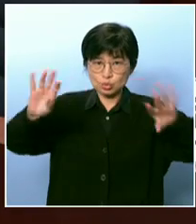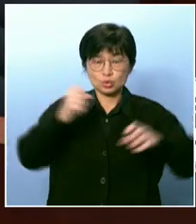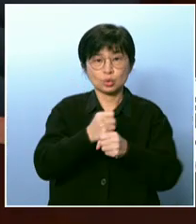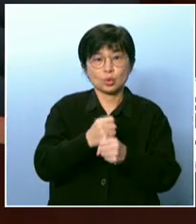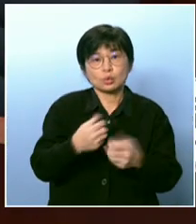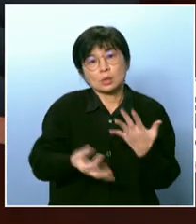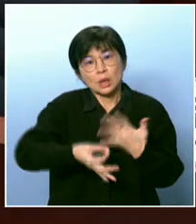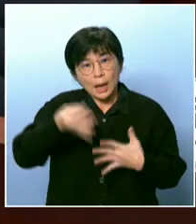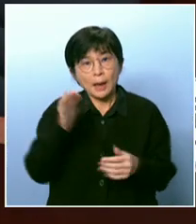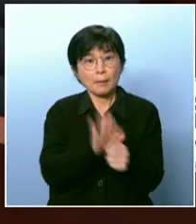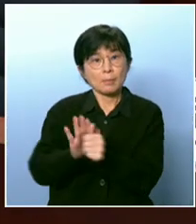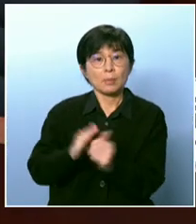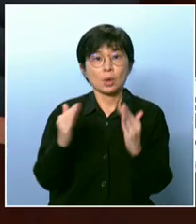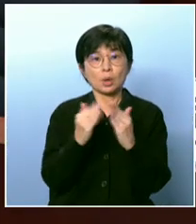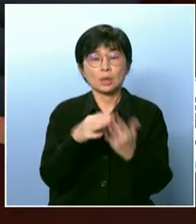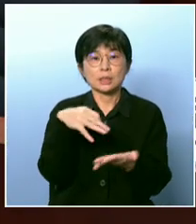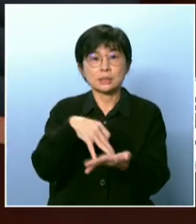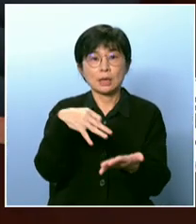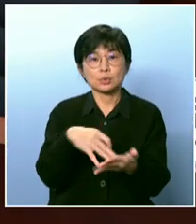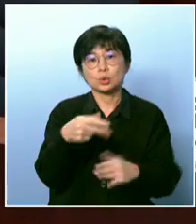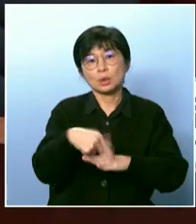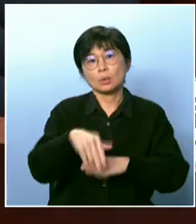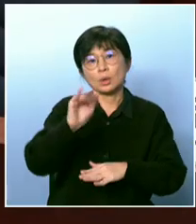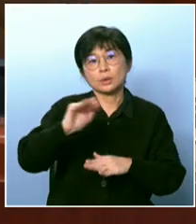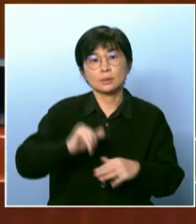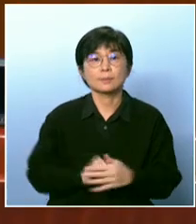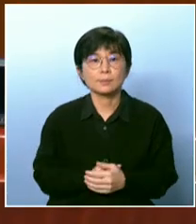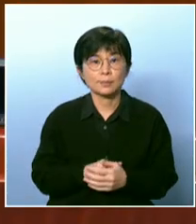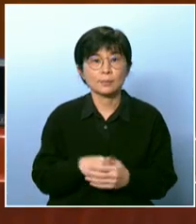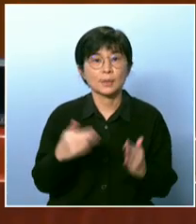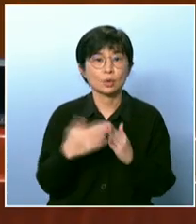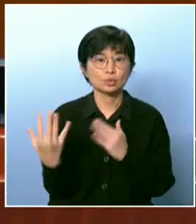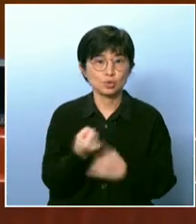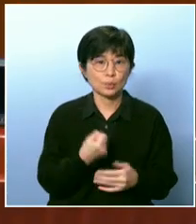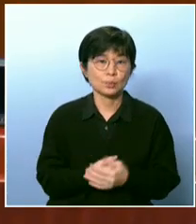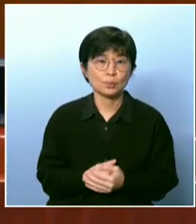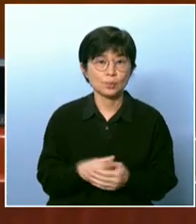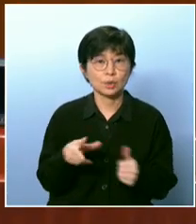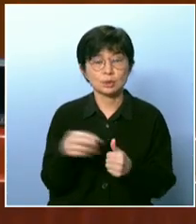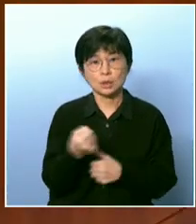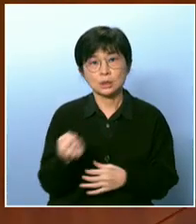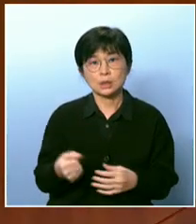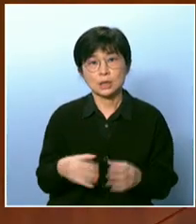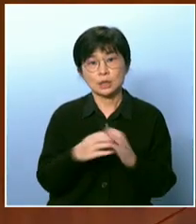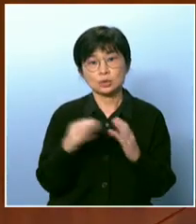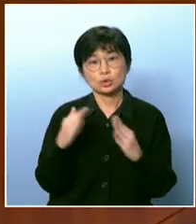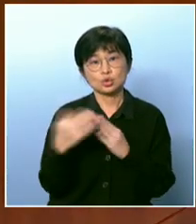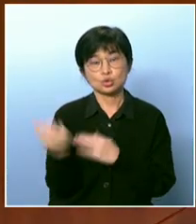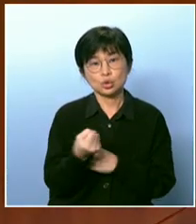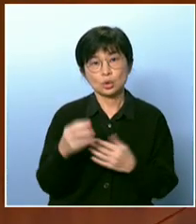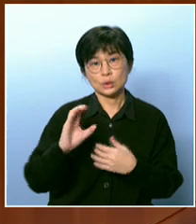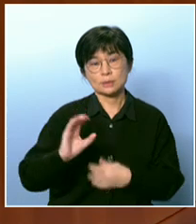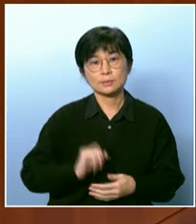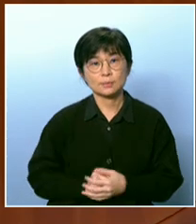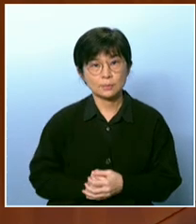the administration promote these 2 programs better so that more families with needs